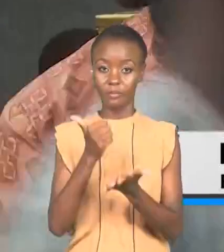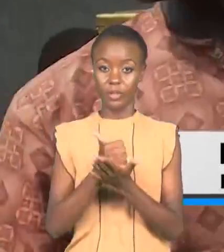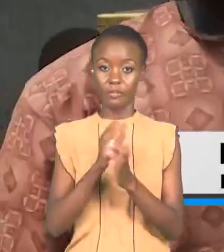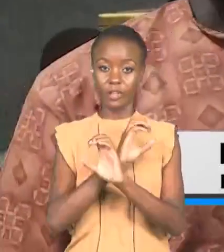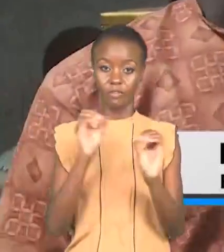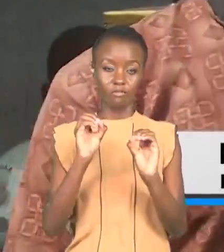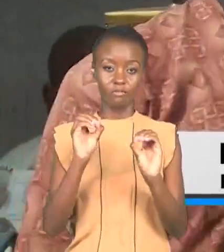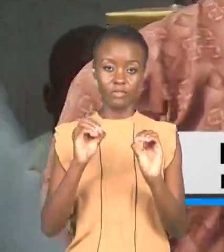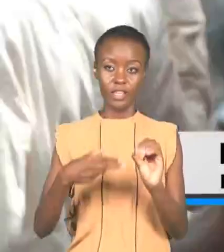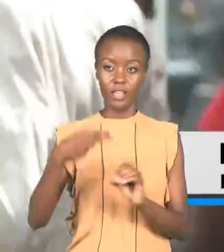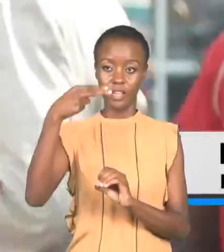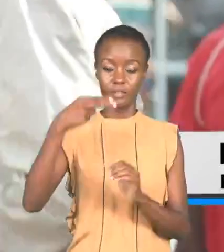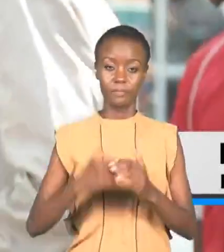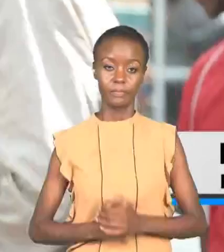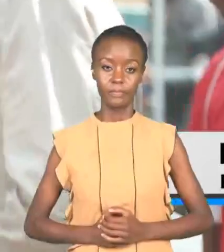record highs.